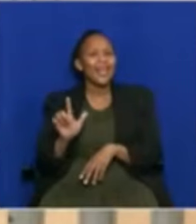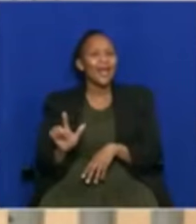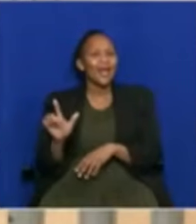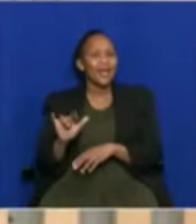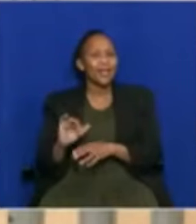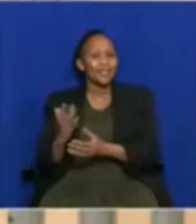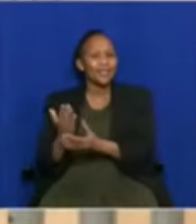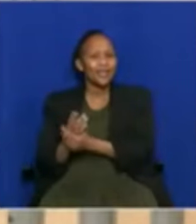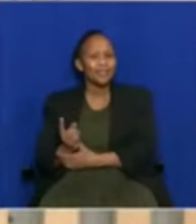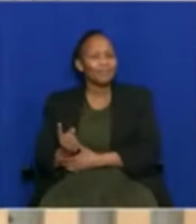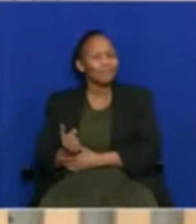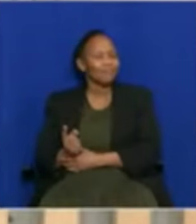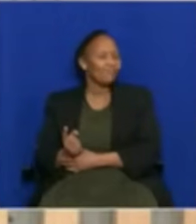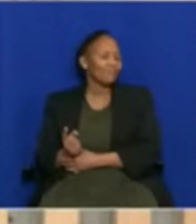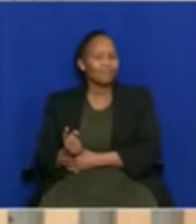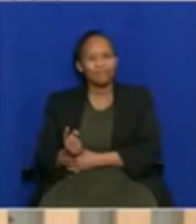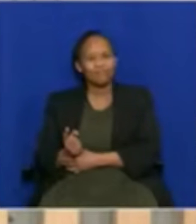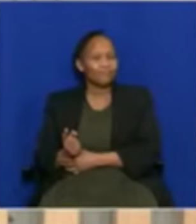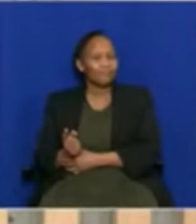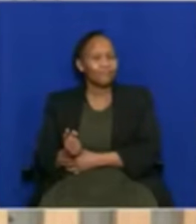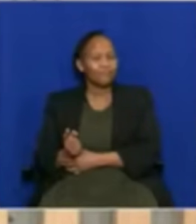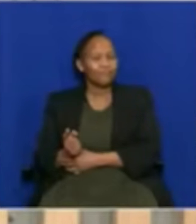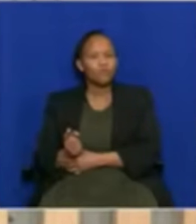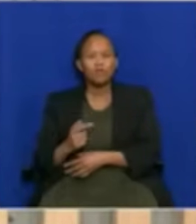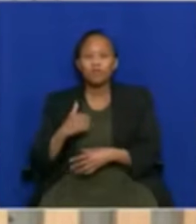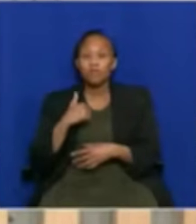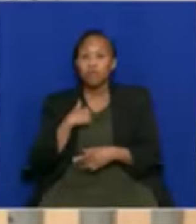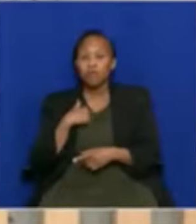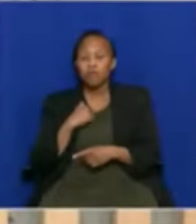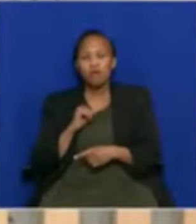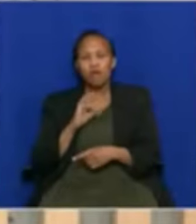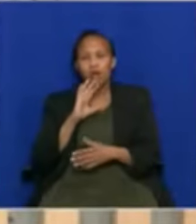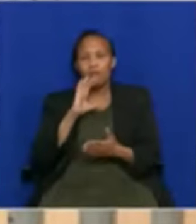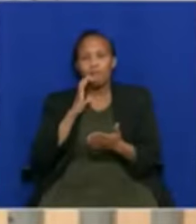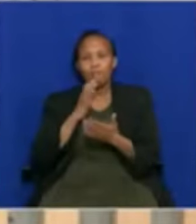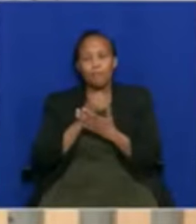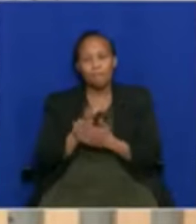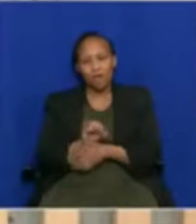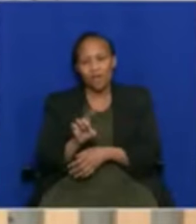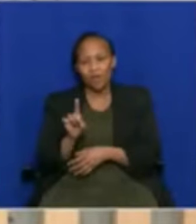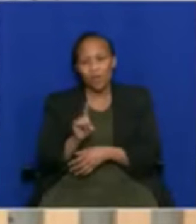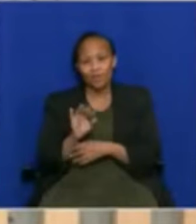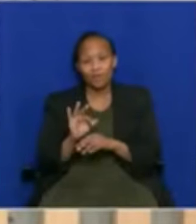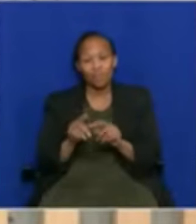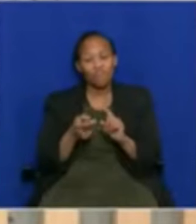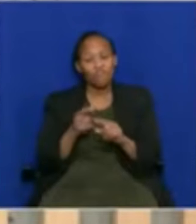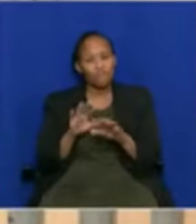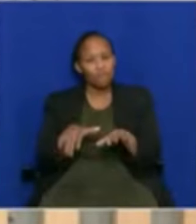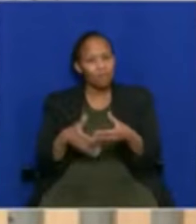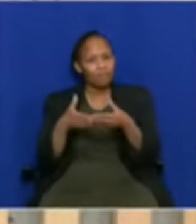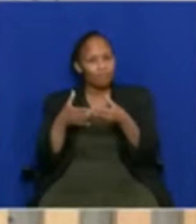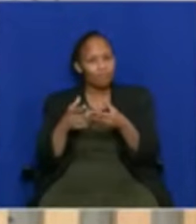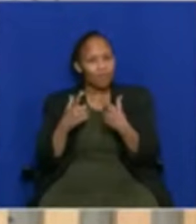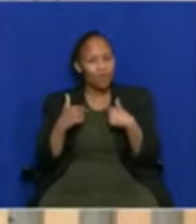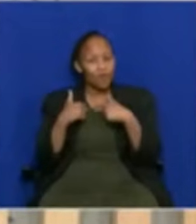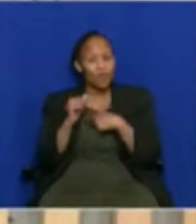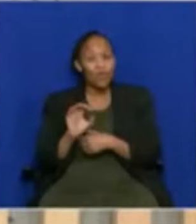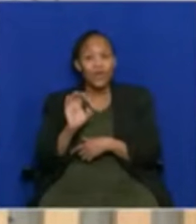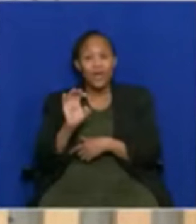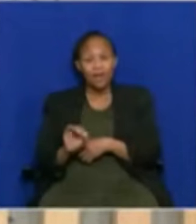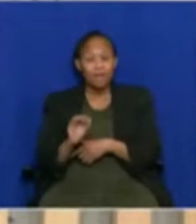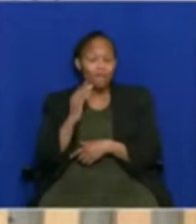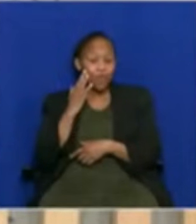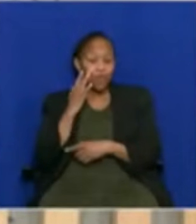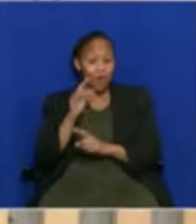yes, I point this out to confirm that on the documents that we have, when he reported interference